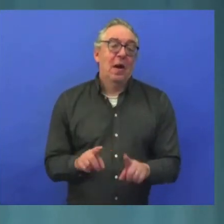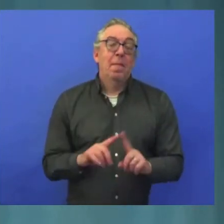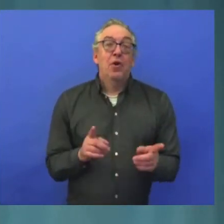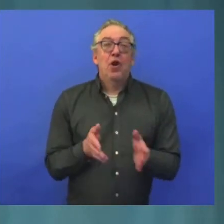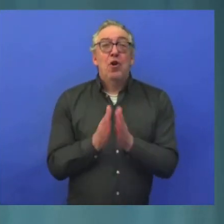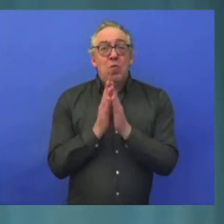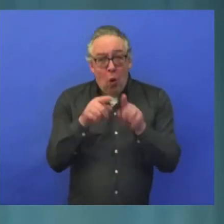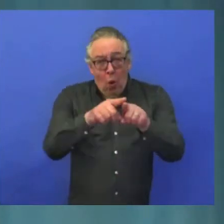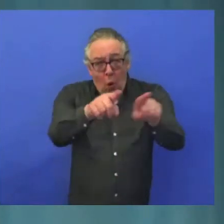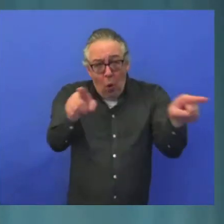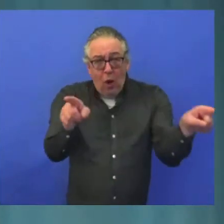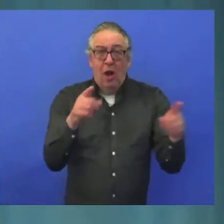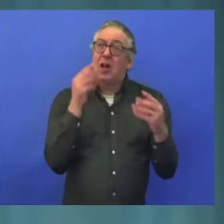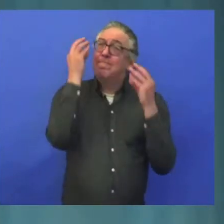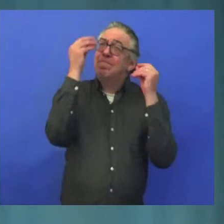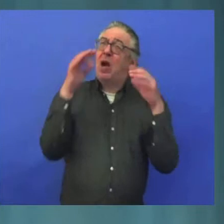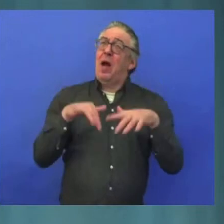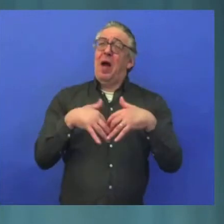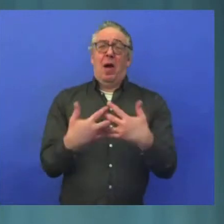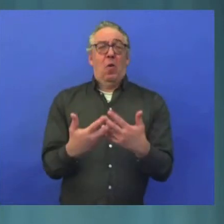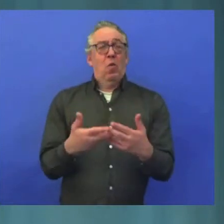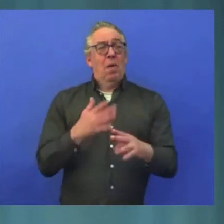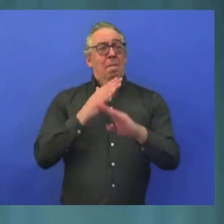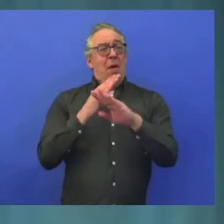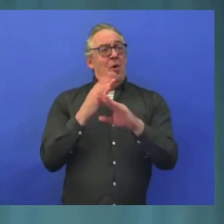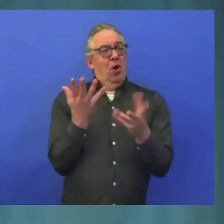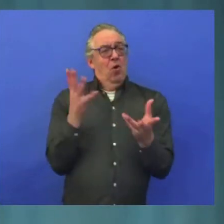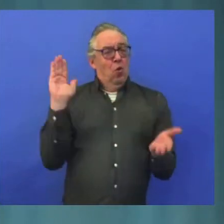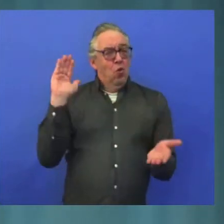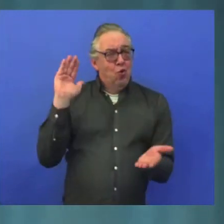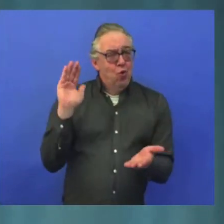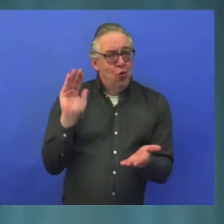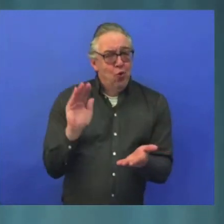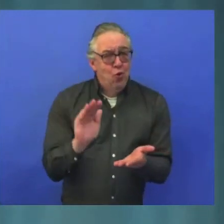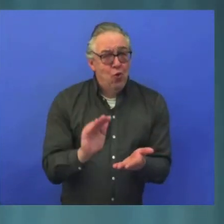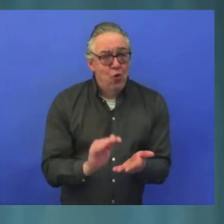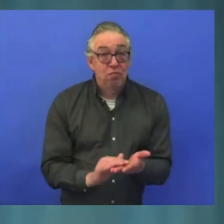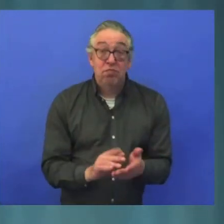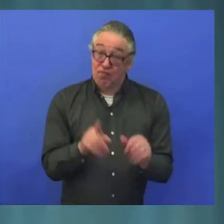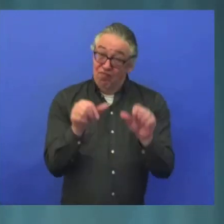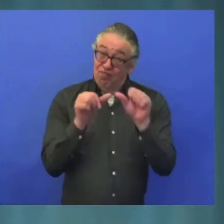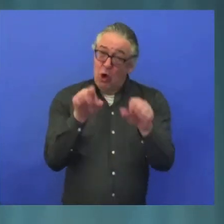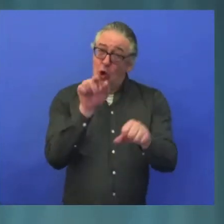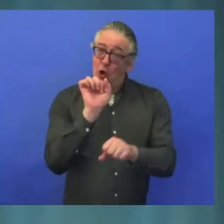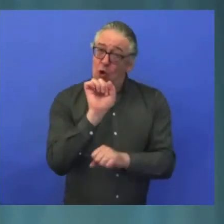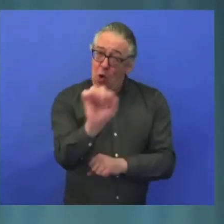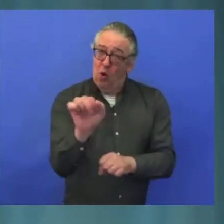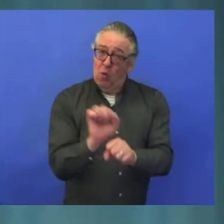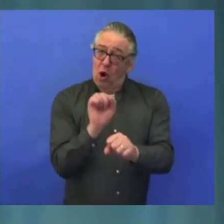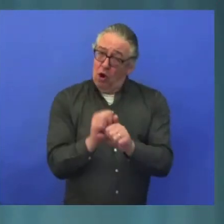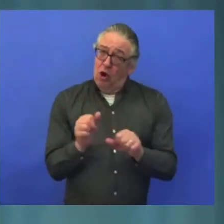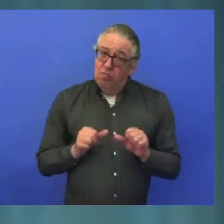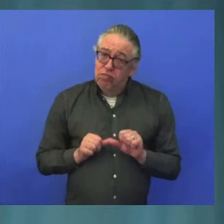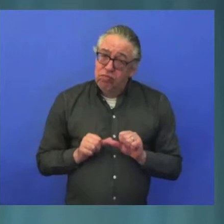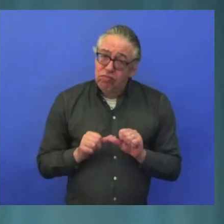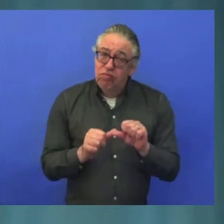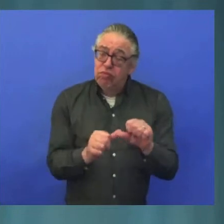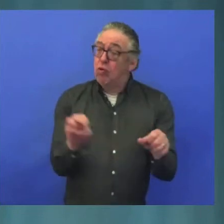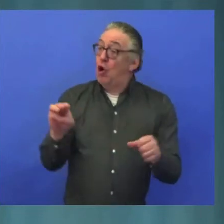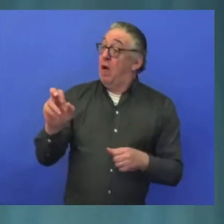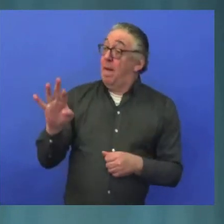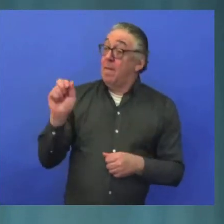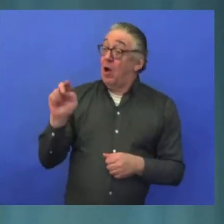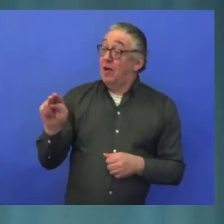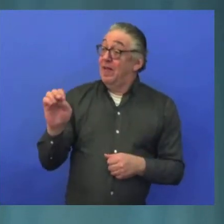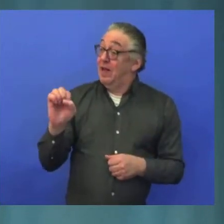and keep on doing what you are doing, especially Martin Essl with the Zero project, then